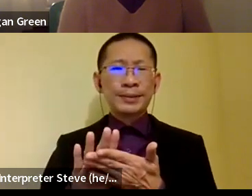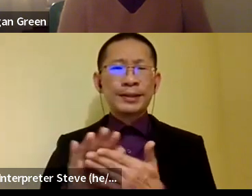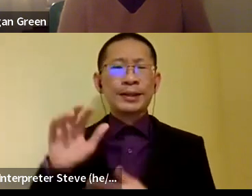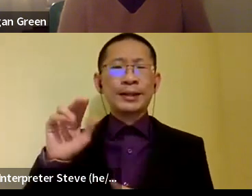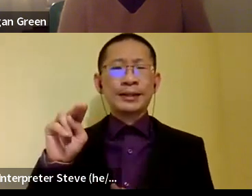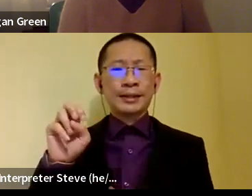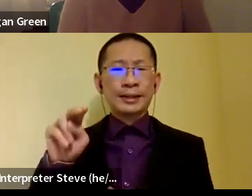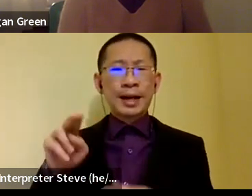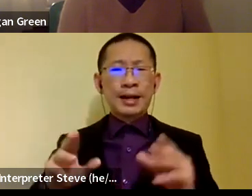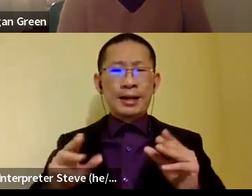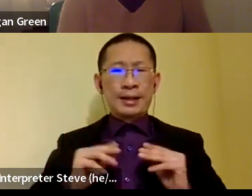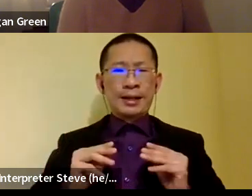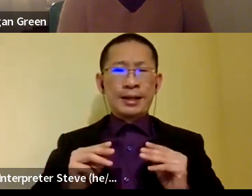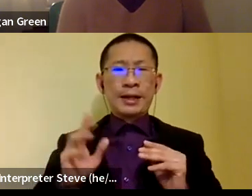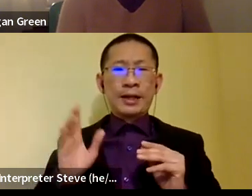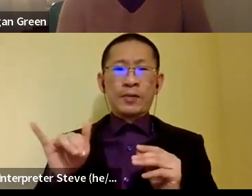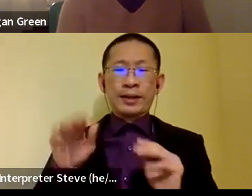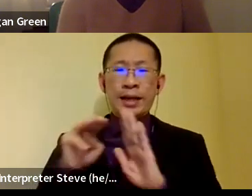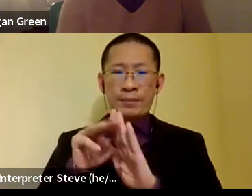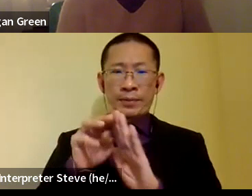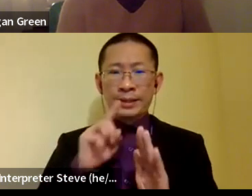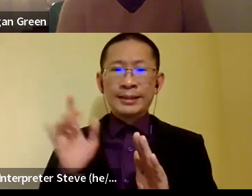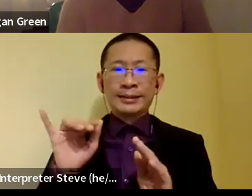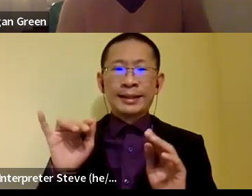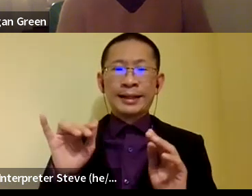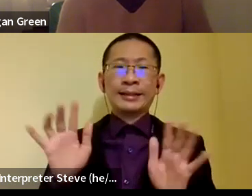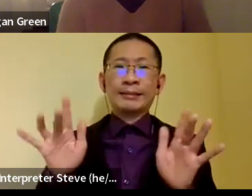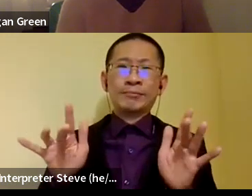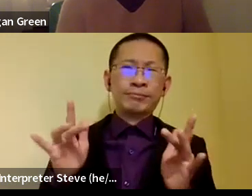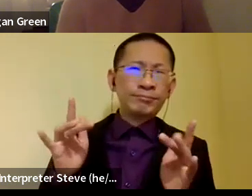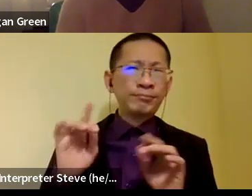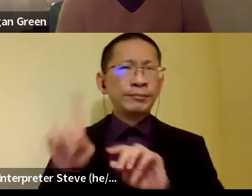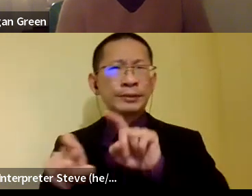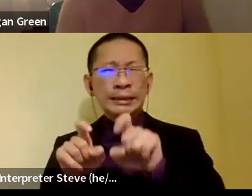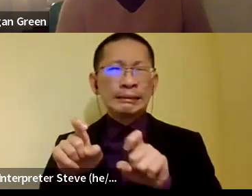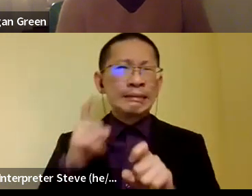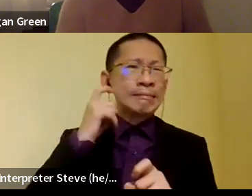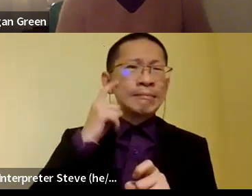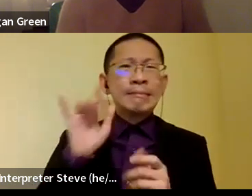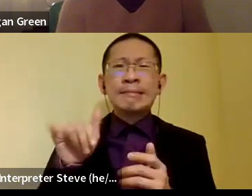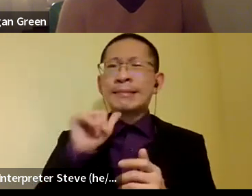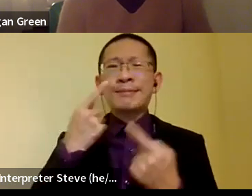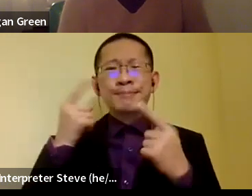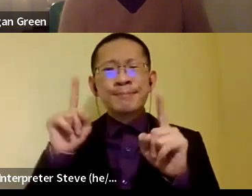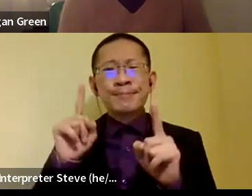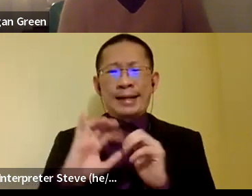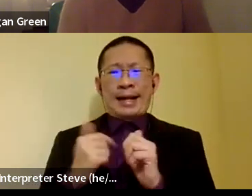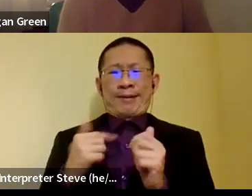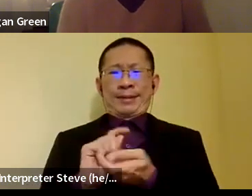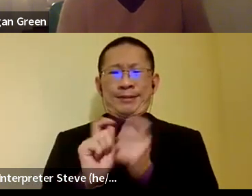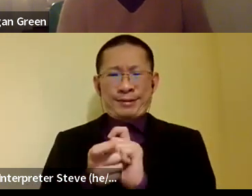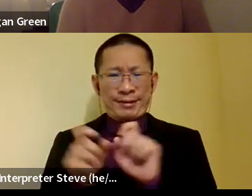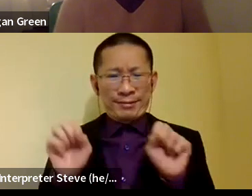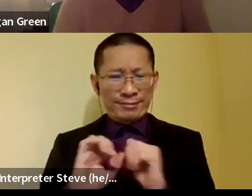non-acceptance of what the model, what you've been told the model is, just the like questioning, this isn't quite working. What is a different way to do it?